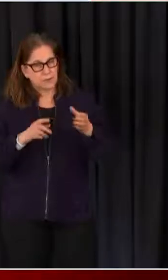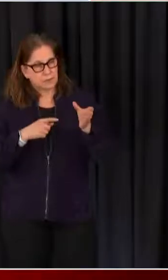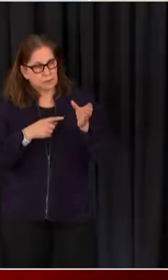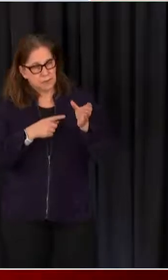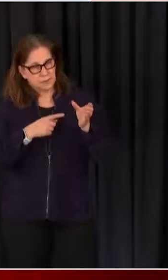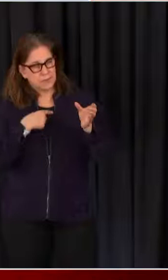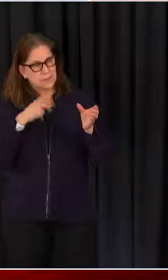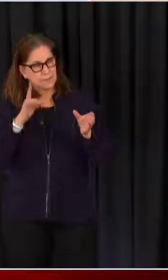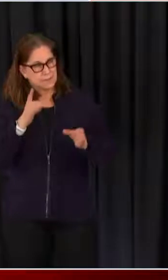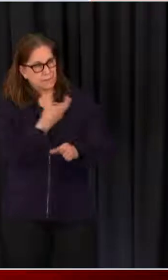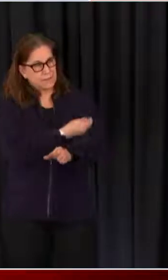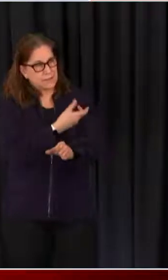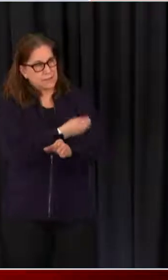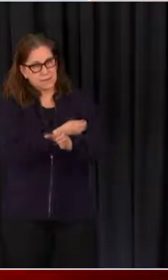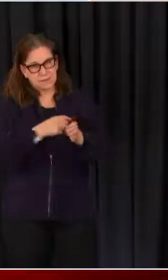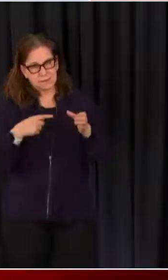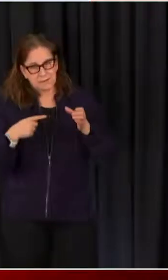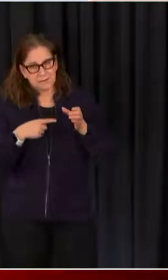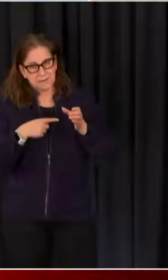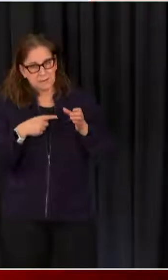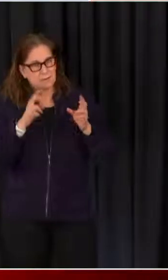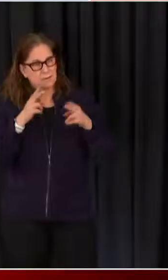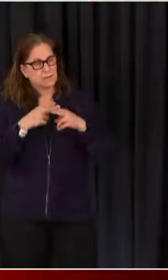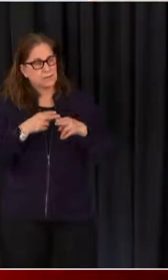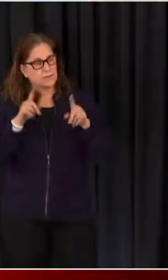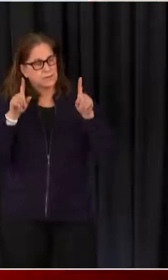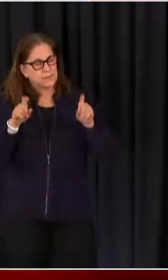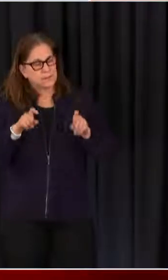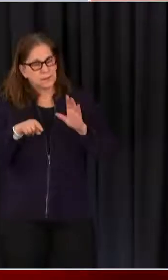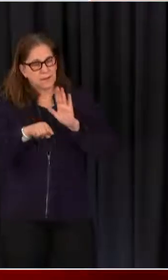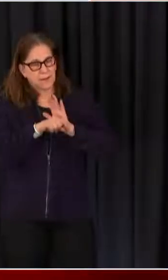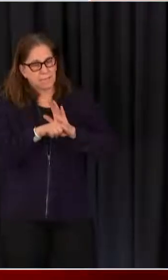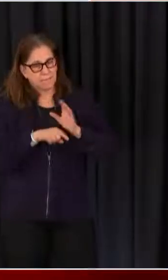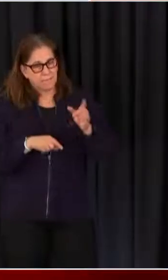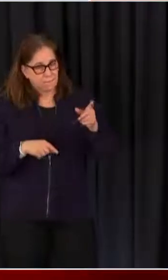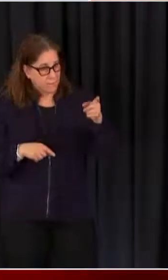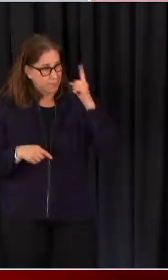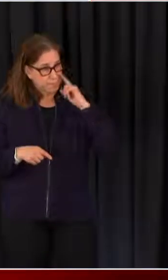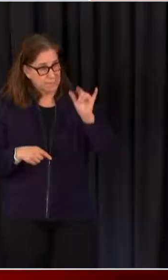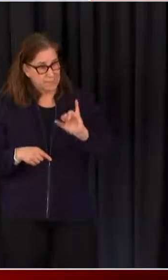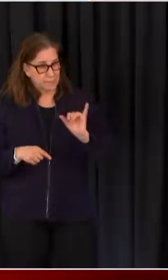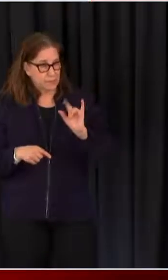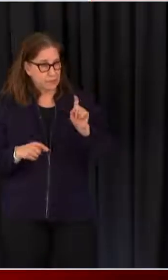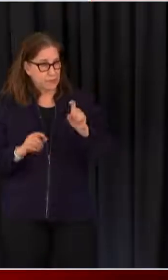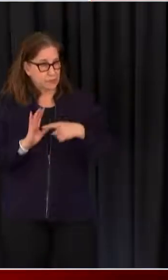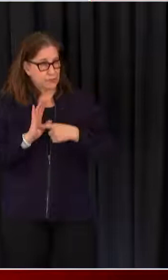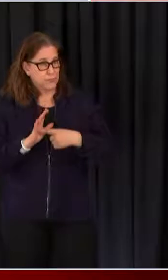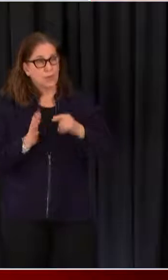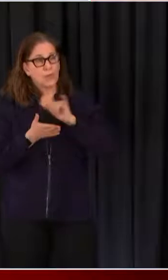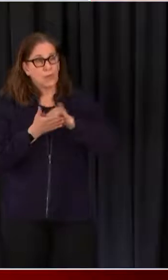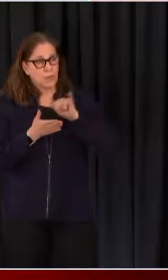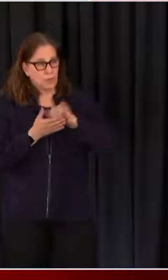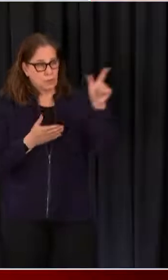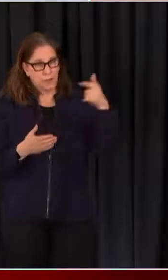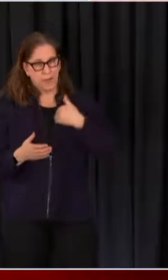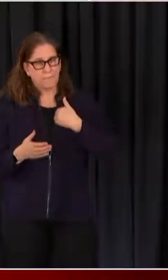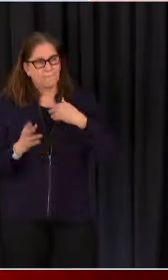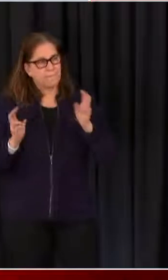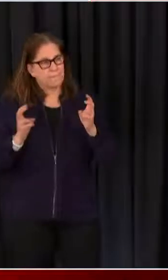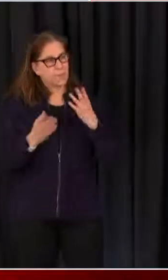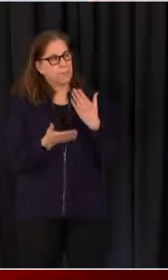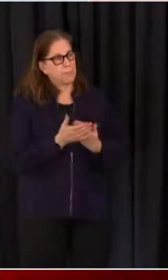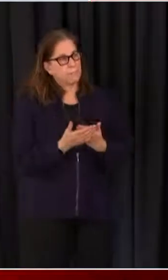been vaccinated or at least tested negative recently. Are you considering anything similar to that, of that sort in